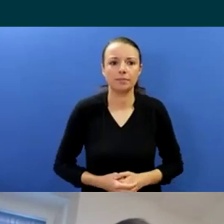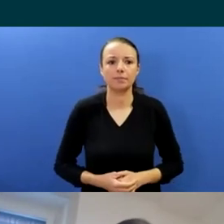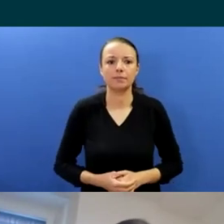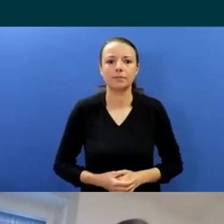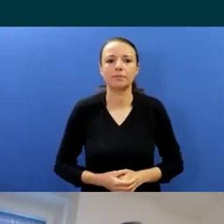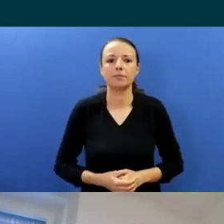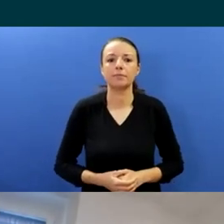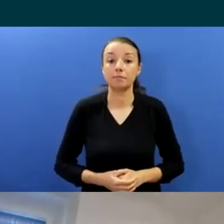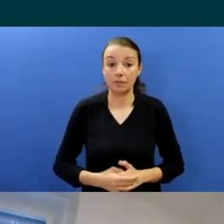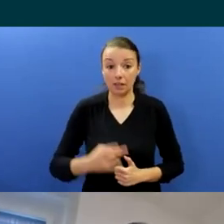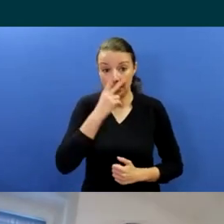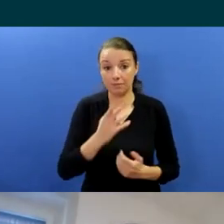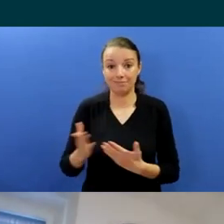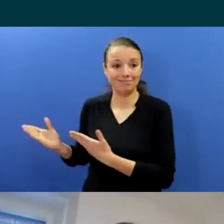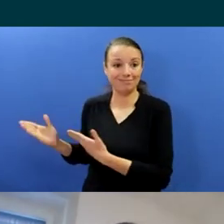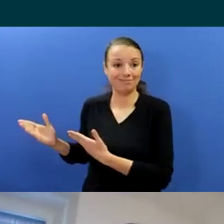had